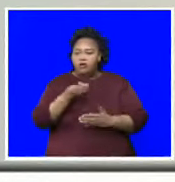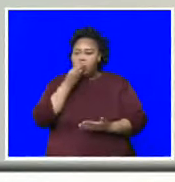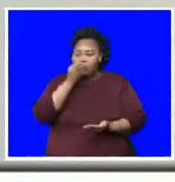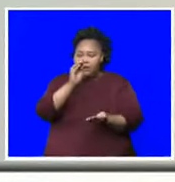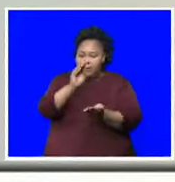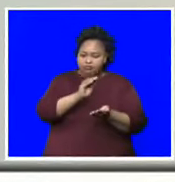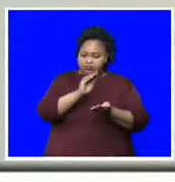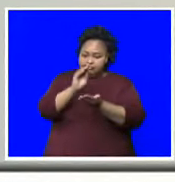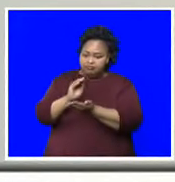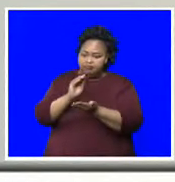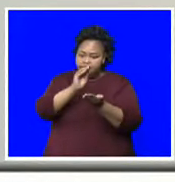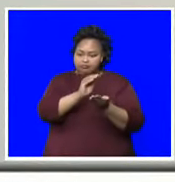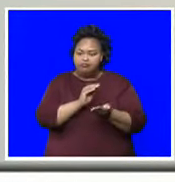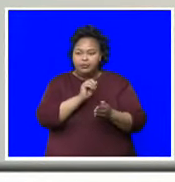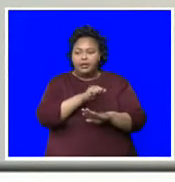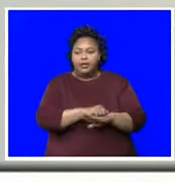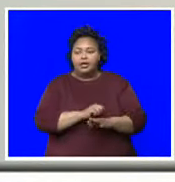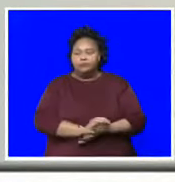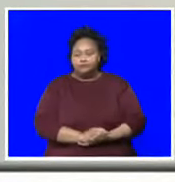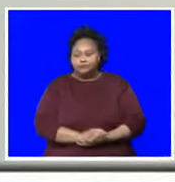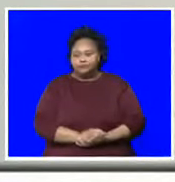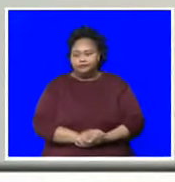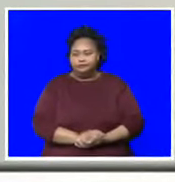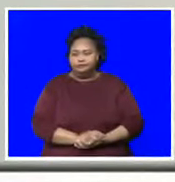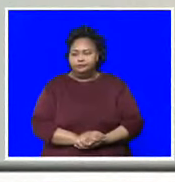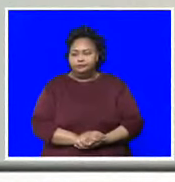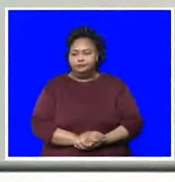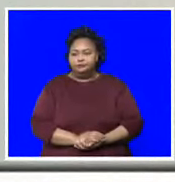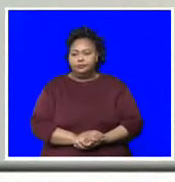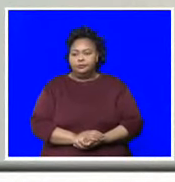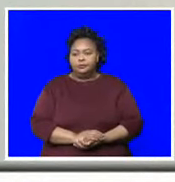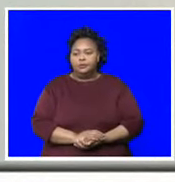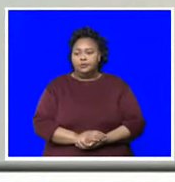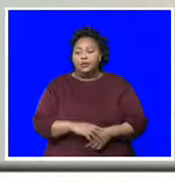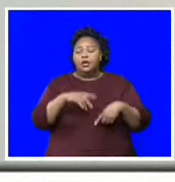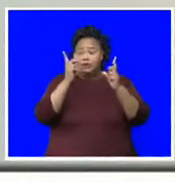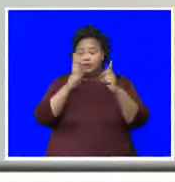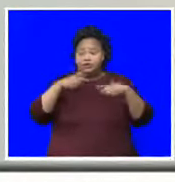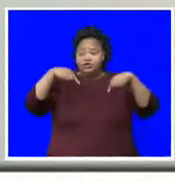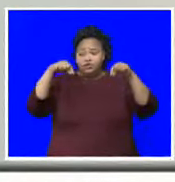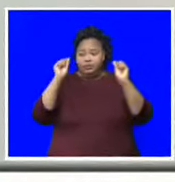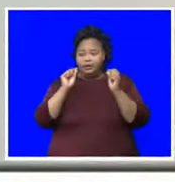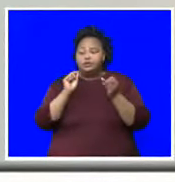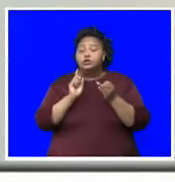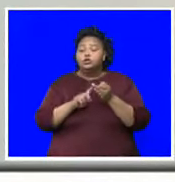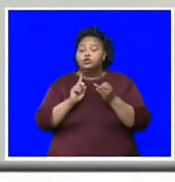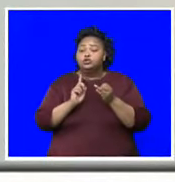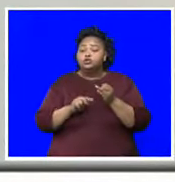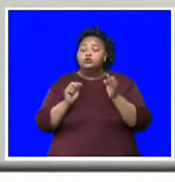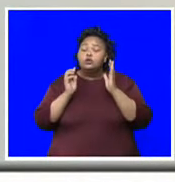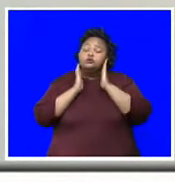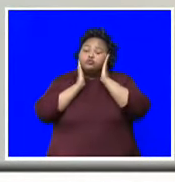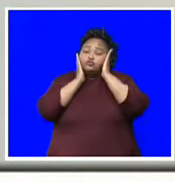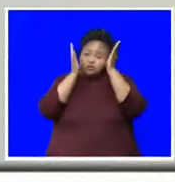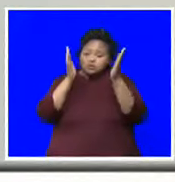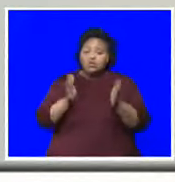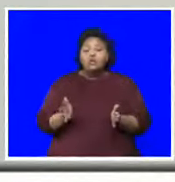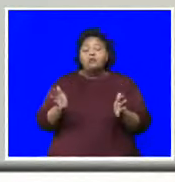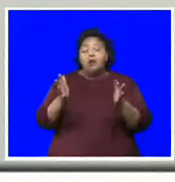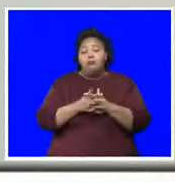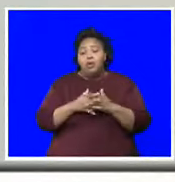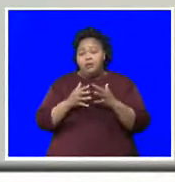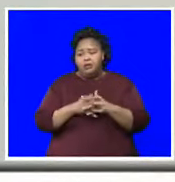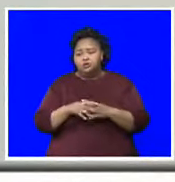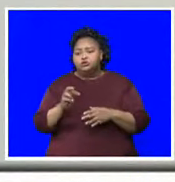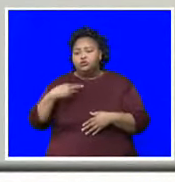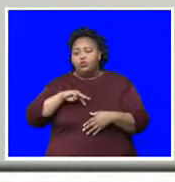good timing to talk to each other between Japan and Japanese government and your